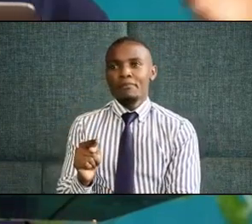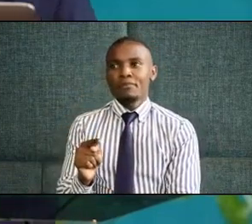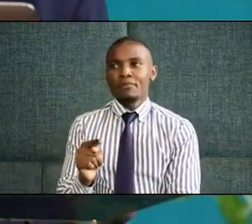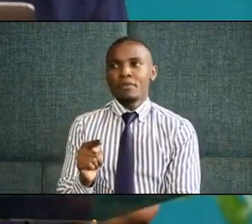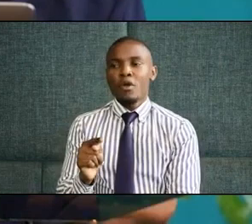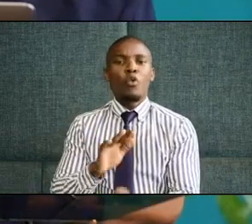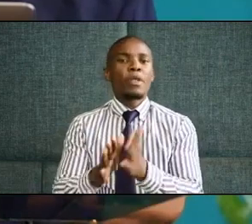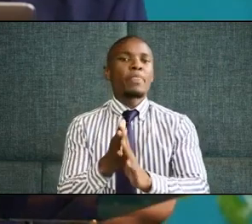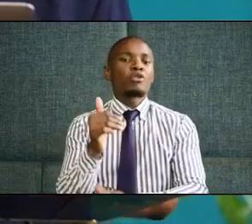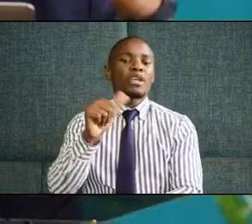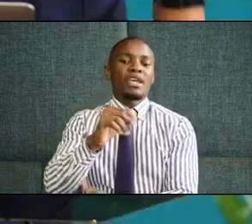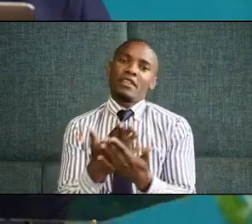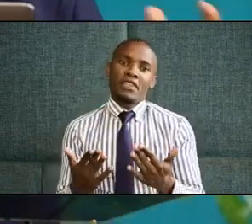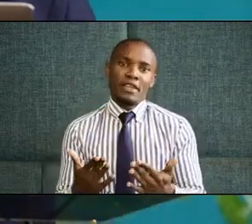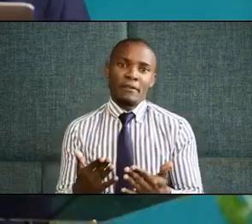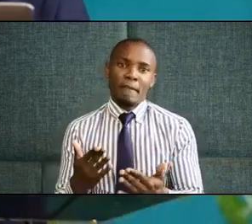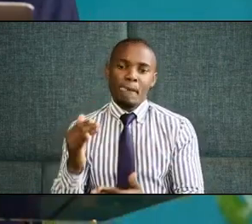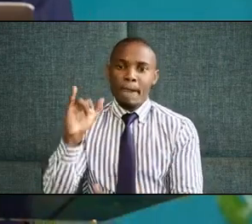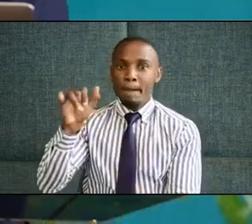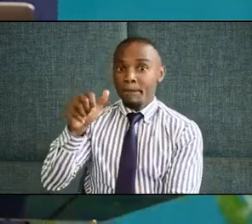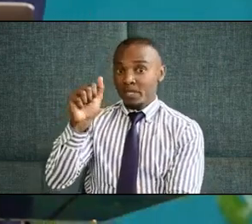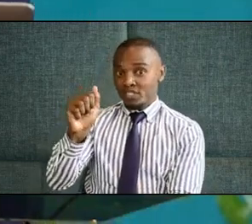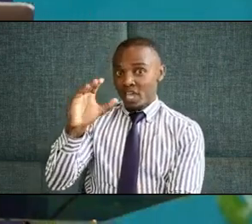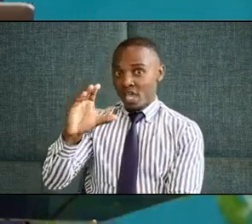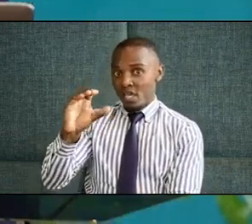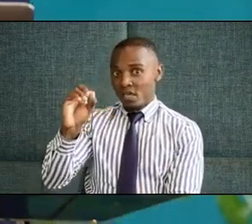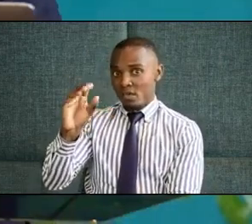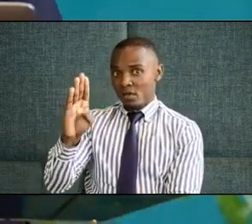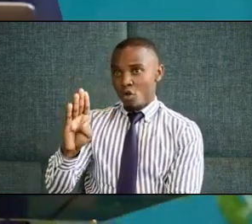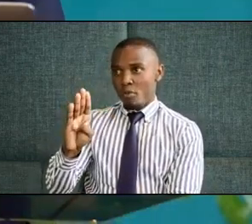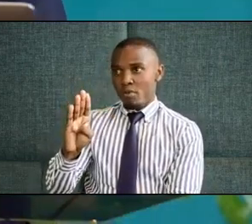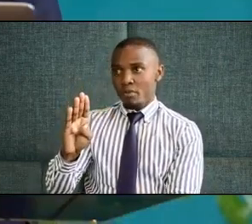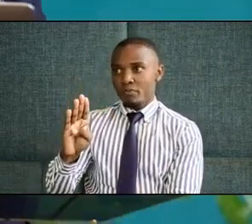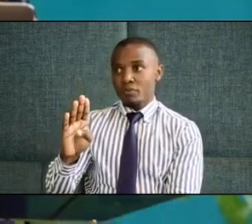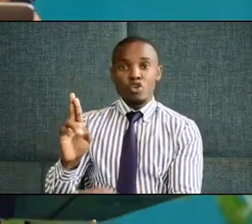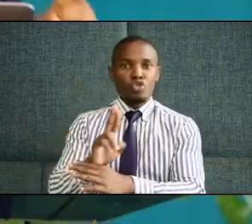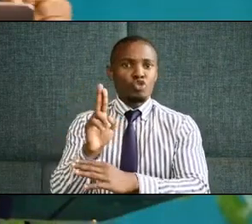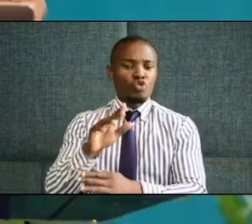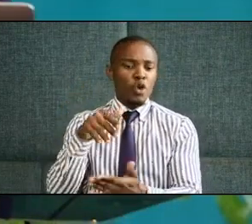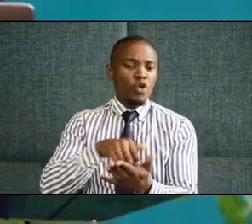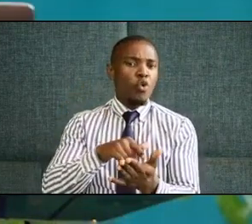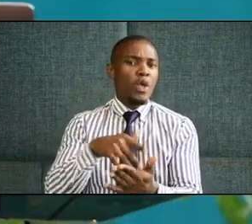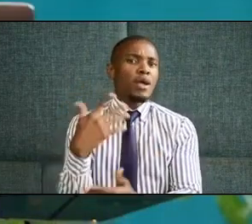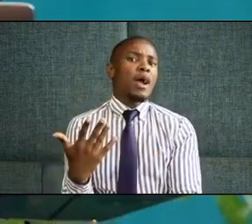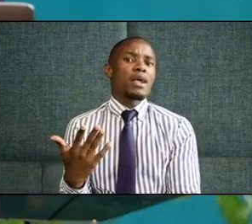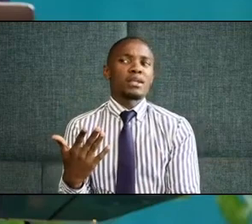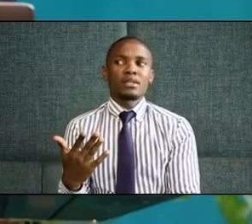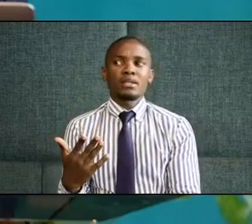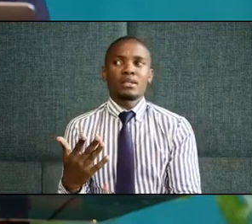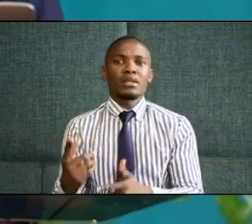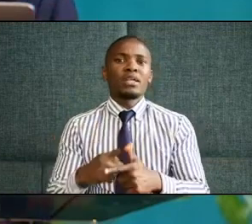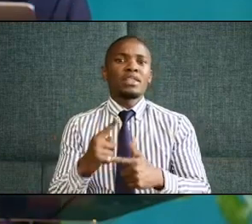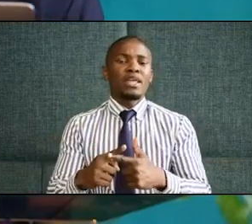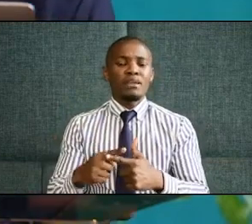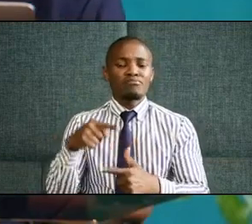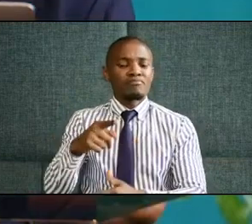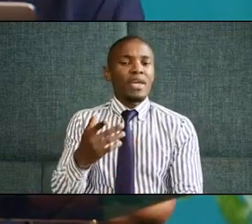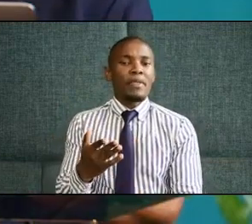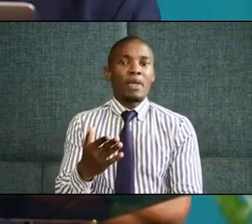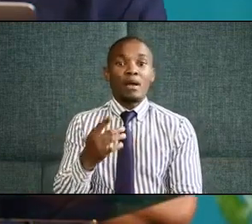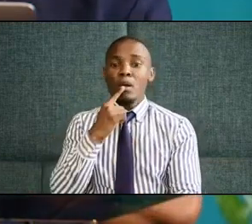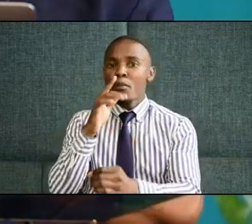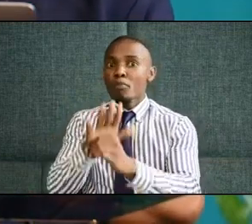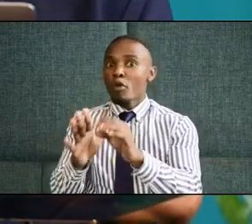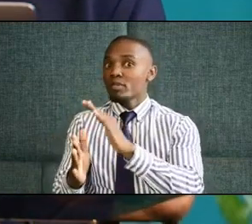nothing in his hand, Jacob reached his wit's end. And there, he made a vow